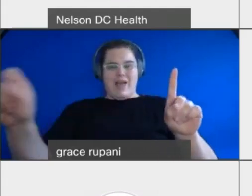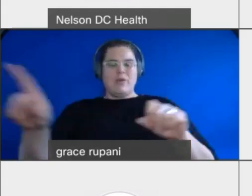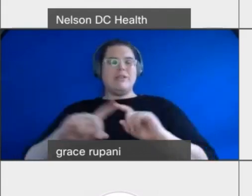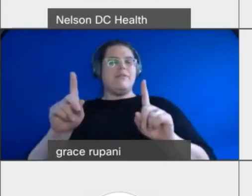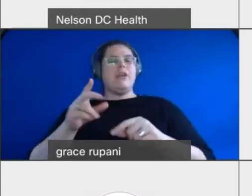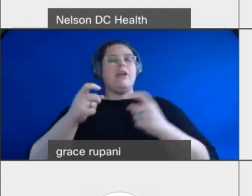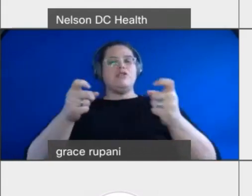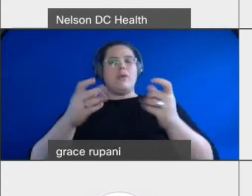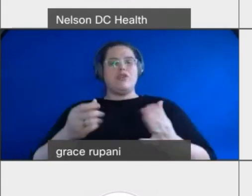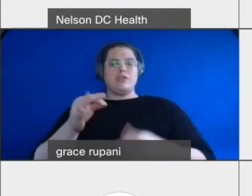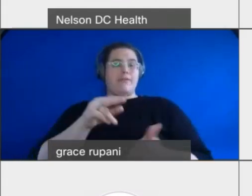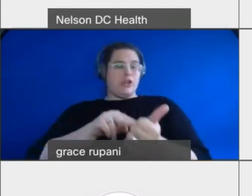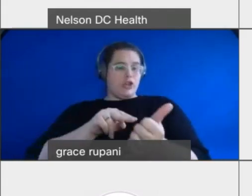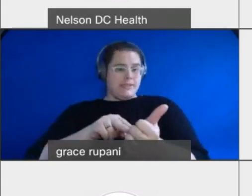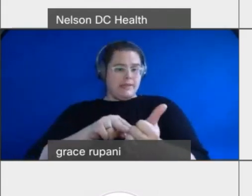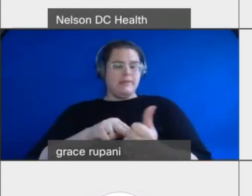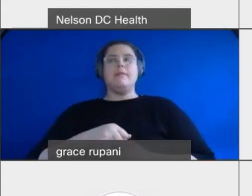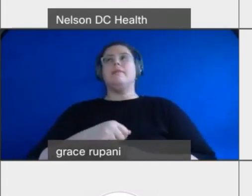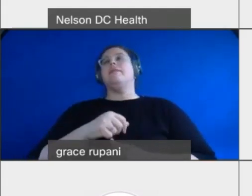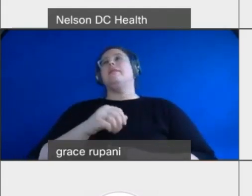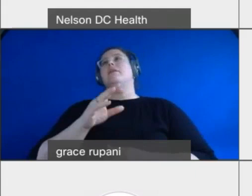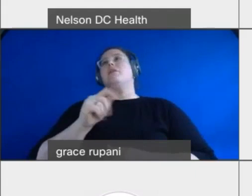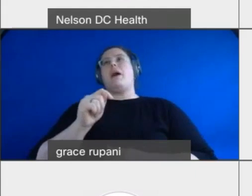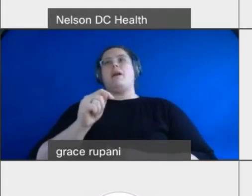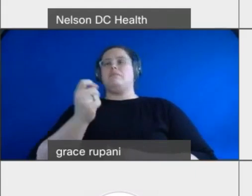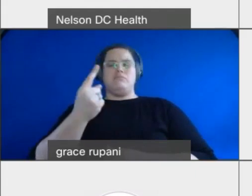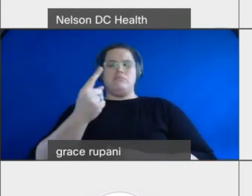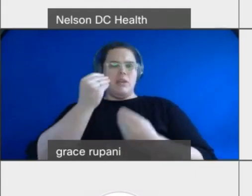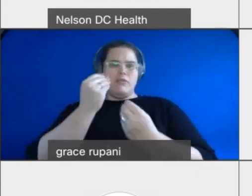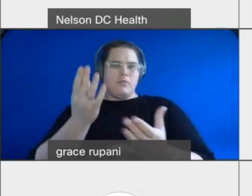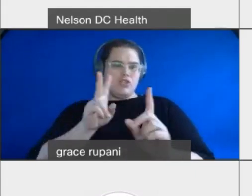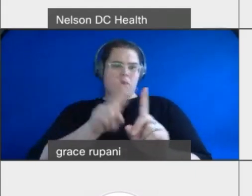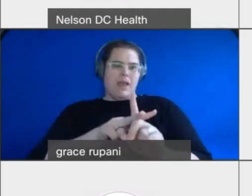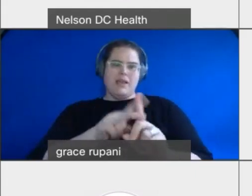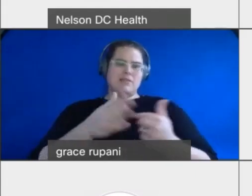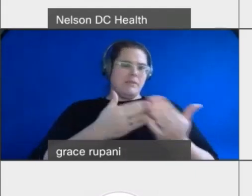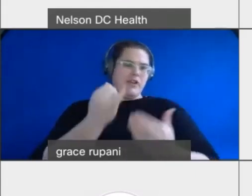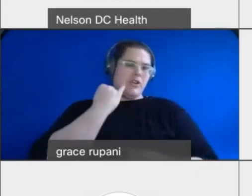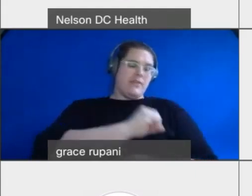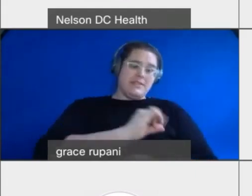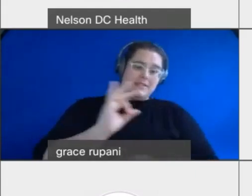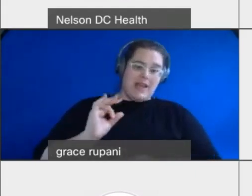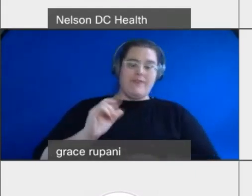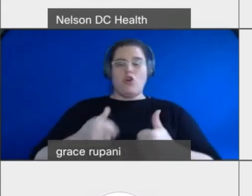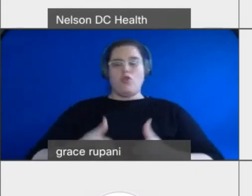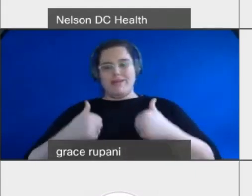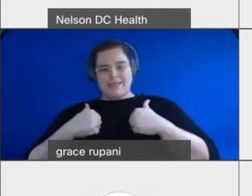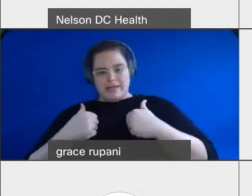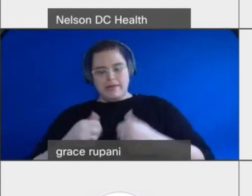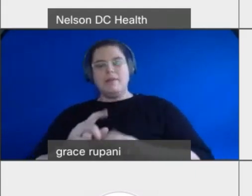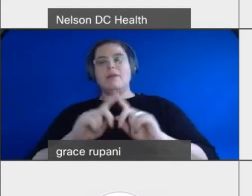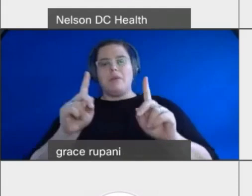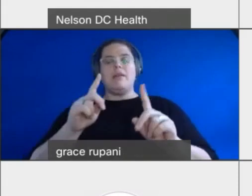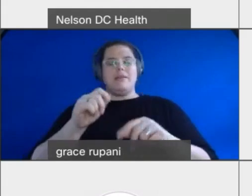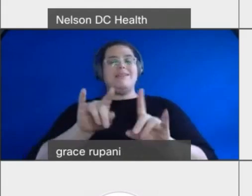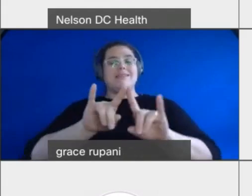we support, but it's certainly true for the staff as well. And we also sent out some information when we sent out the notice